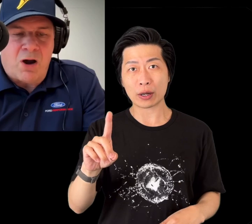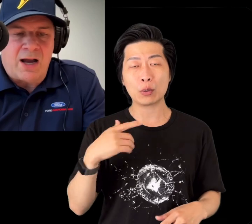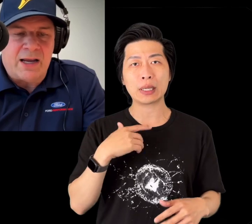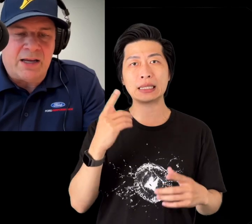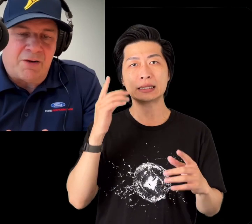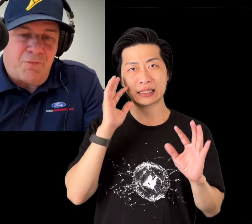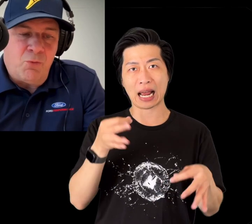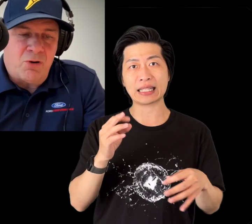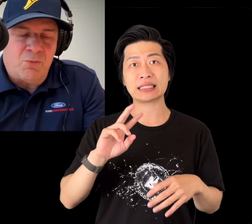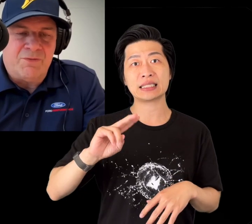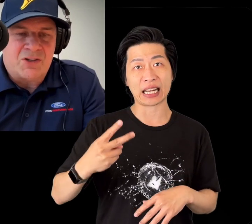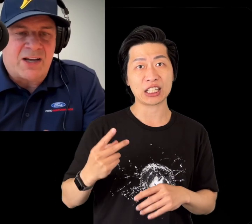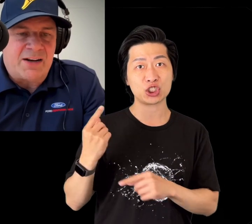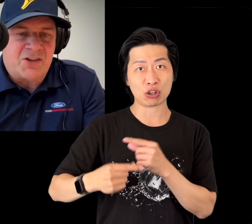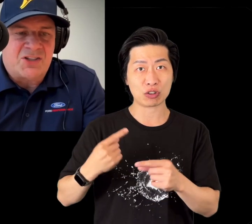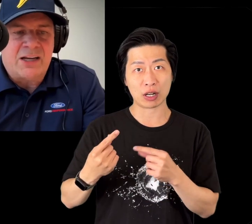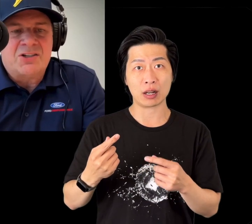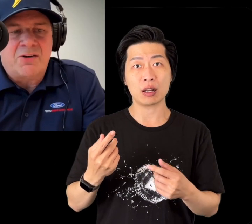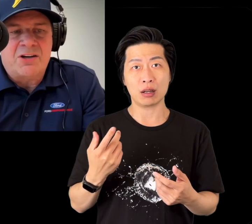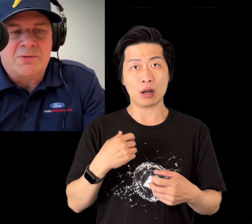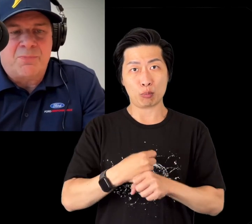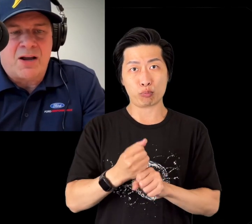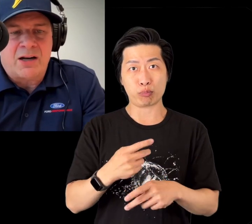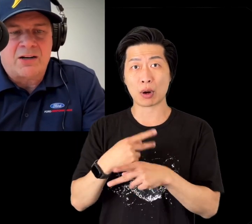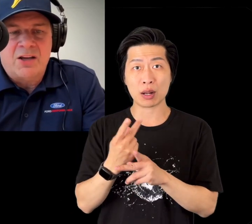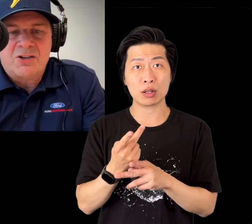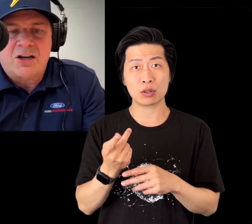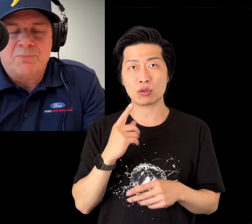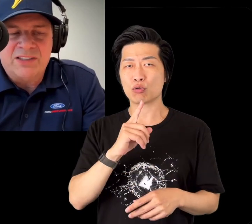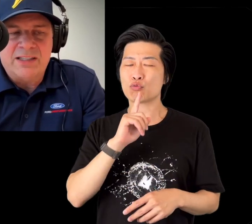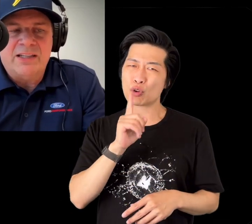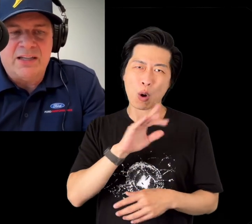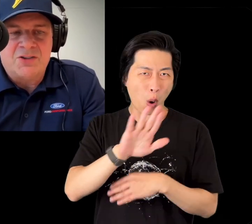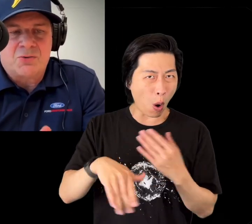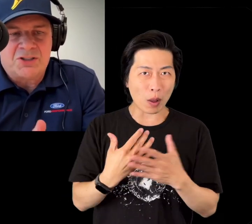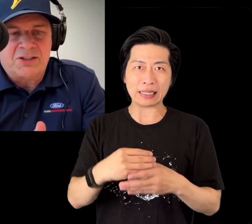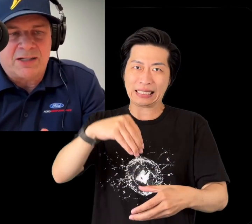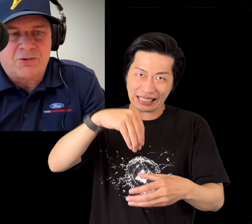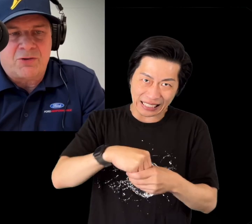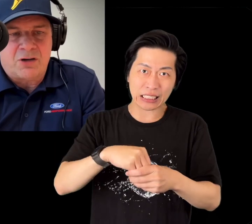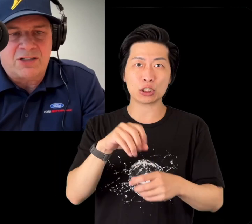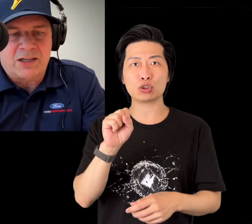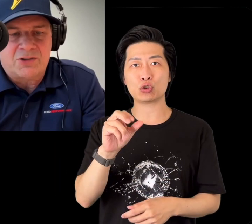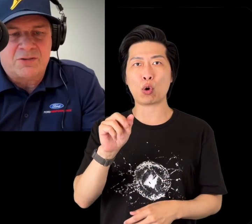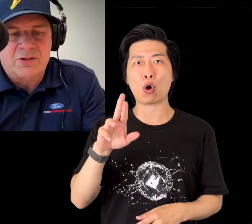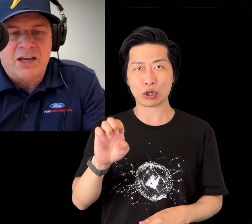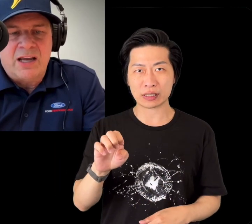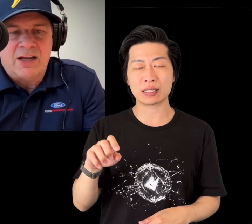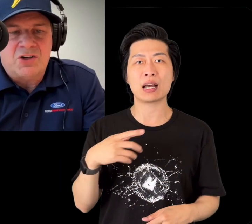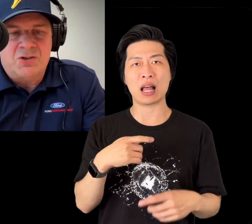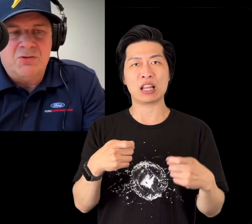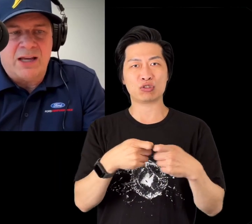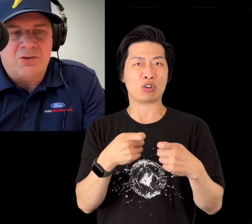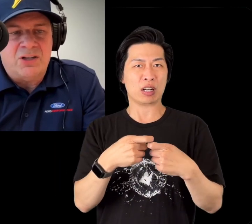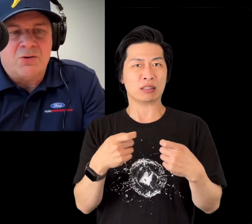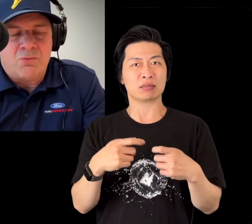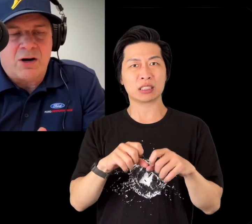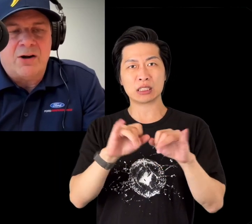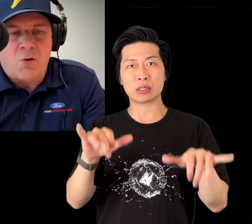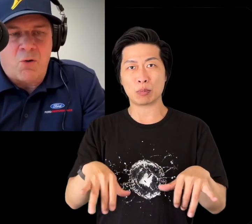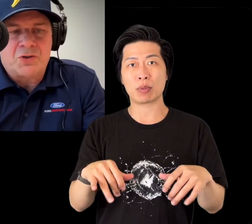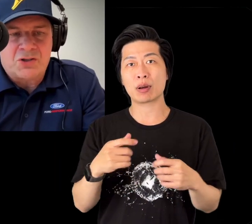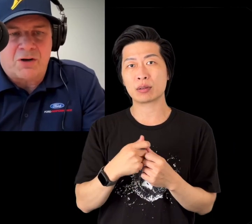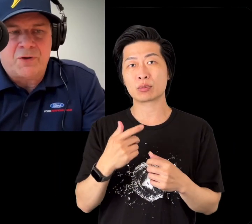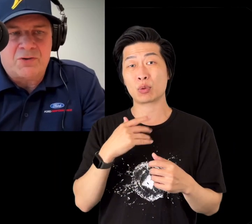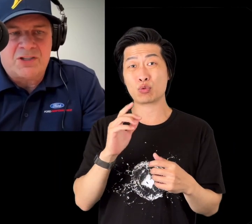that's why at Ford, we've decided in the second generation product to completely insource the electrical architecture. Right. And to do that, you need to